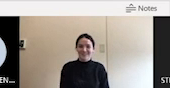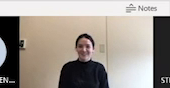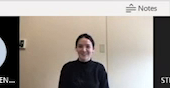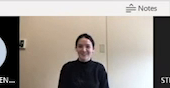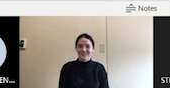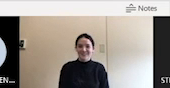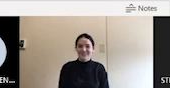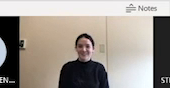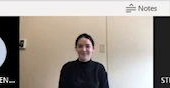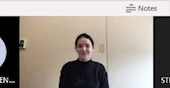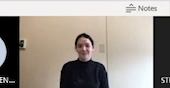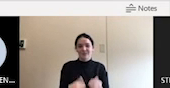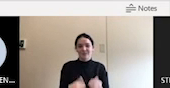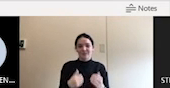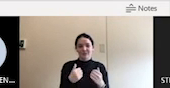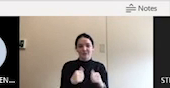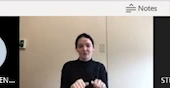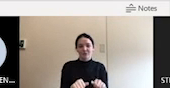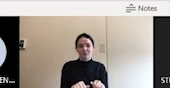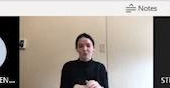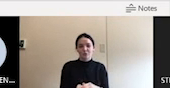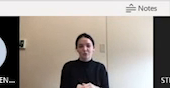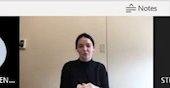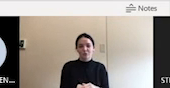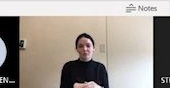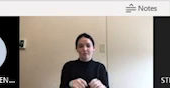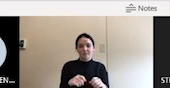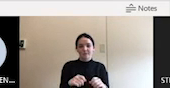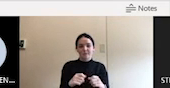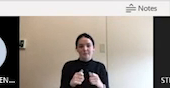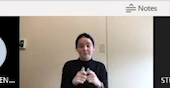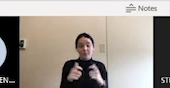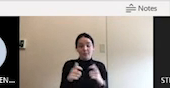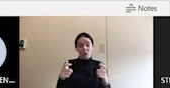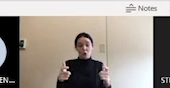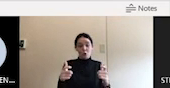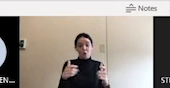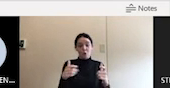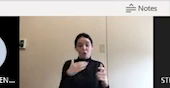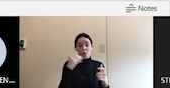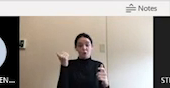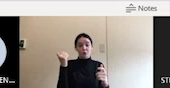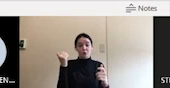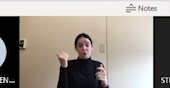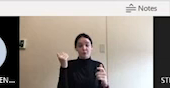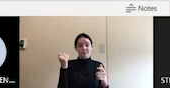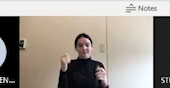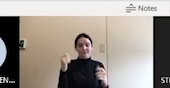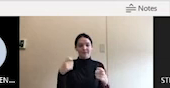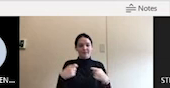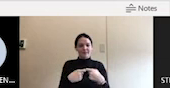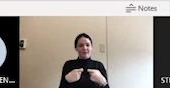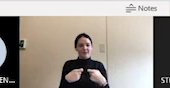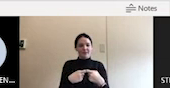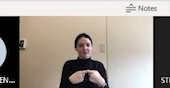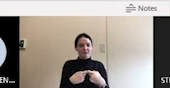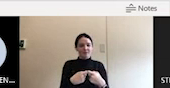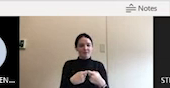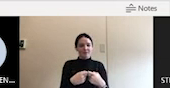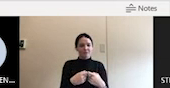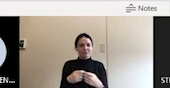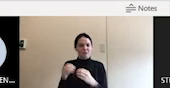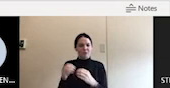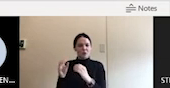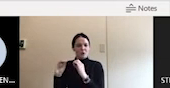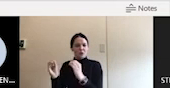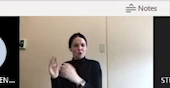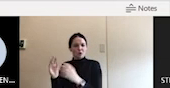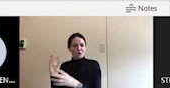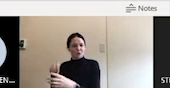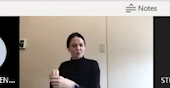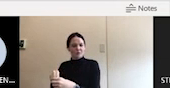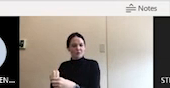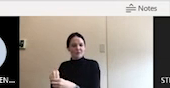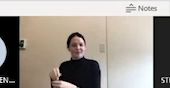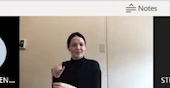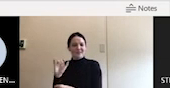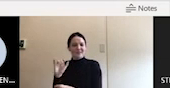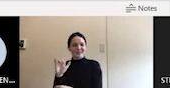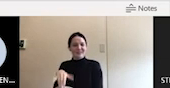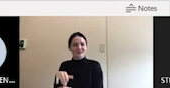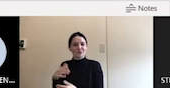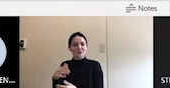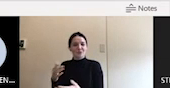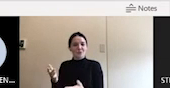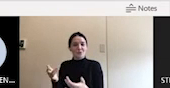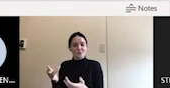Let's try bigger batteries. Or nobody? Nobody? Come on. Y'all supposed to be makers here. That's why you're on this call. Be